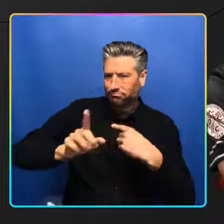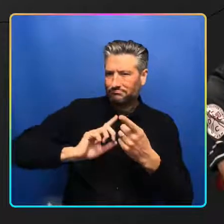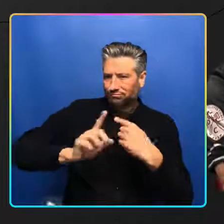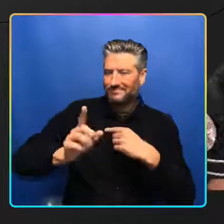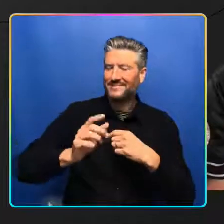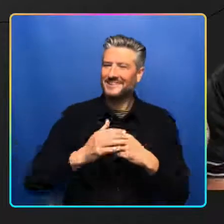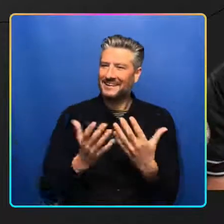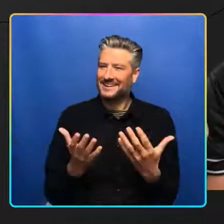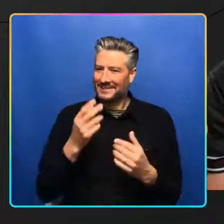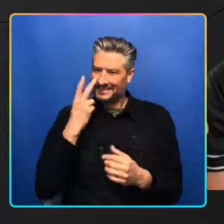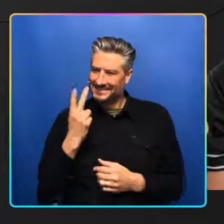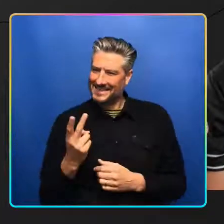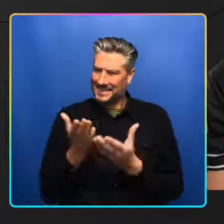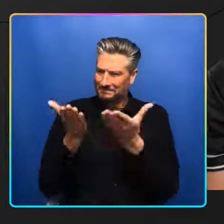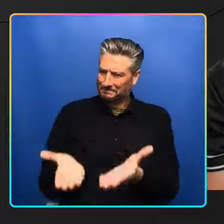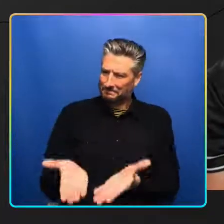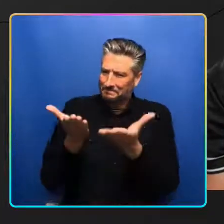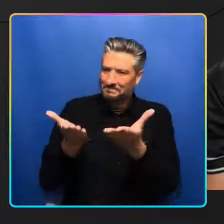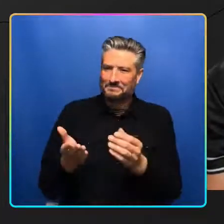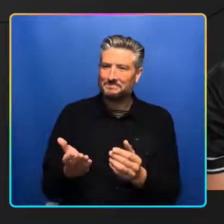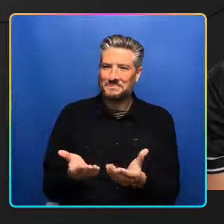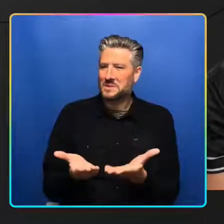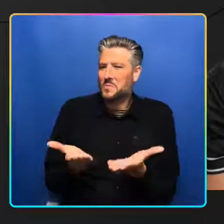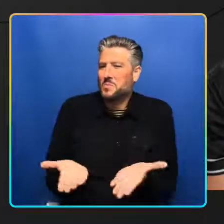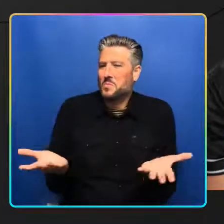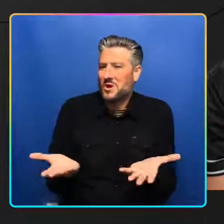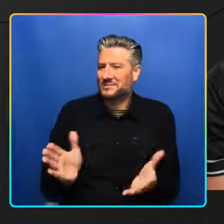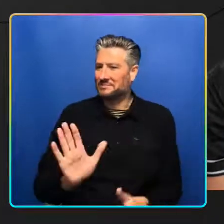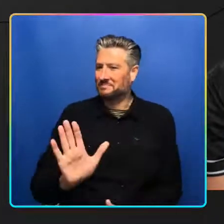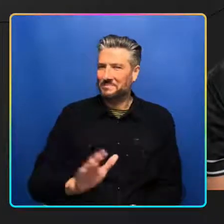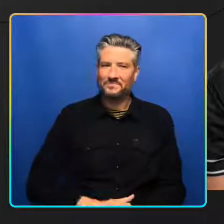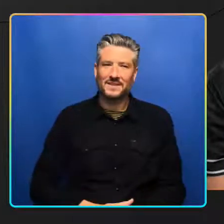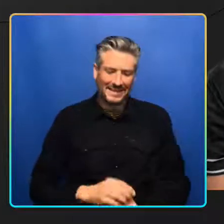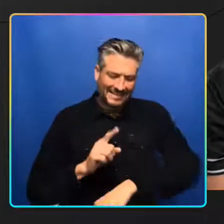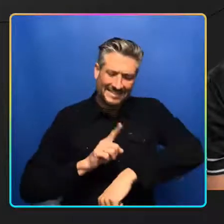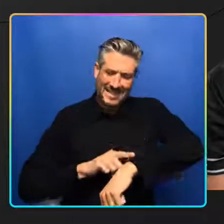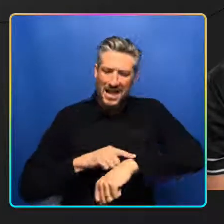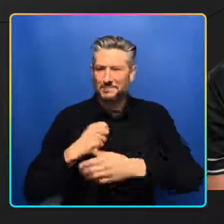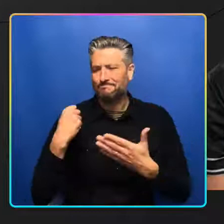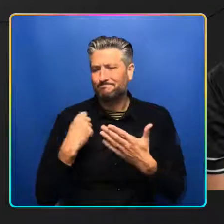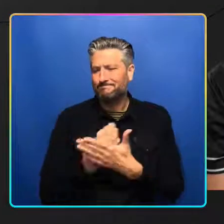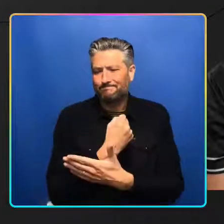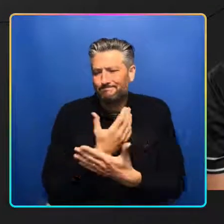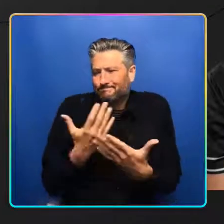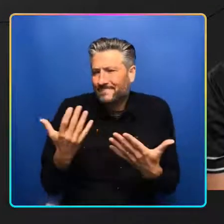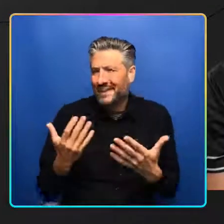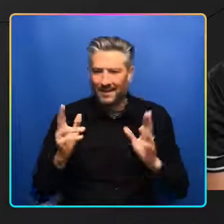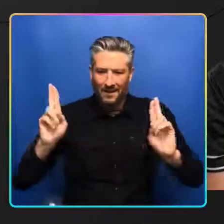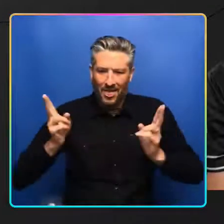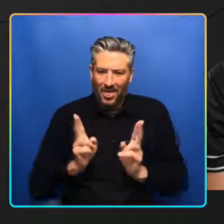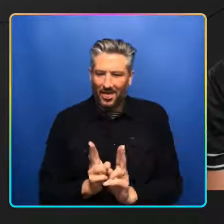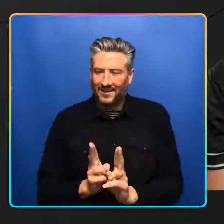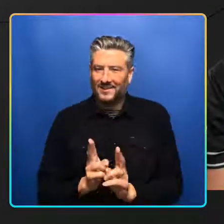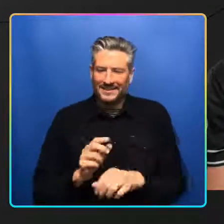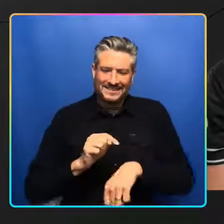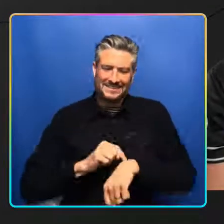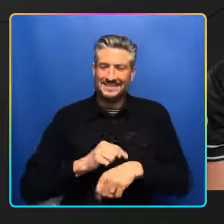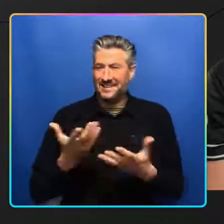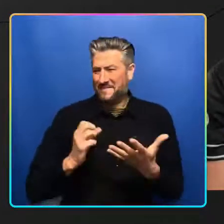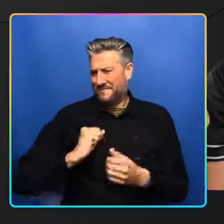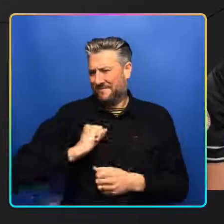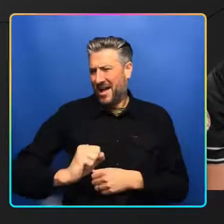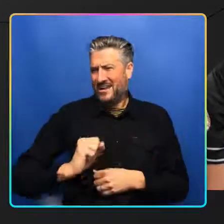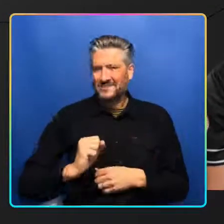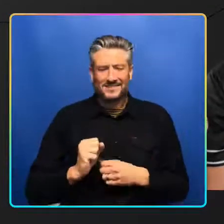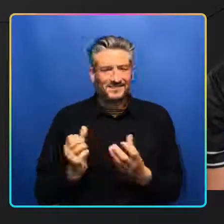people. But with that, unfortunately, Laura, that is all we have time for today. How quick does this 30 minutes go to spend